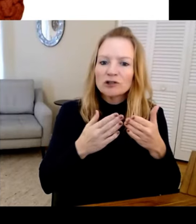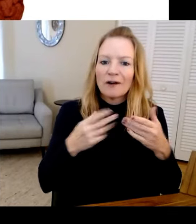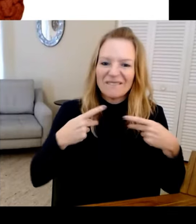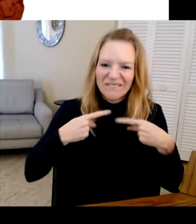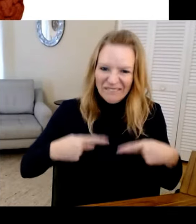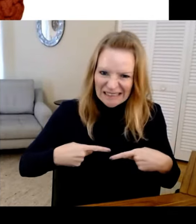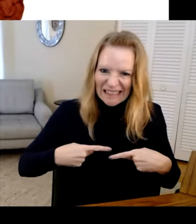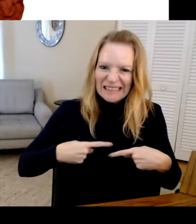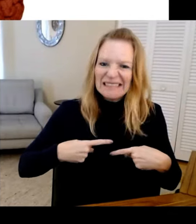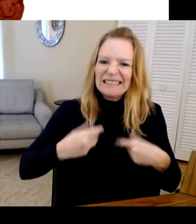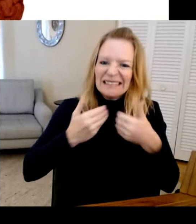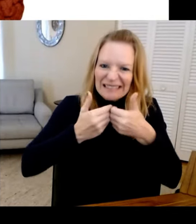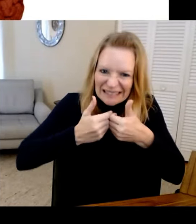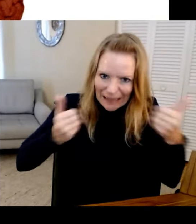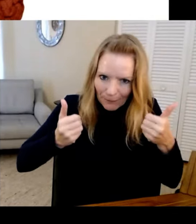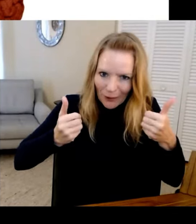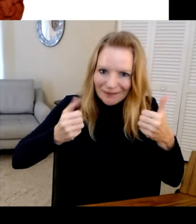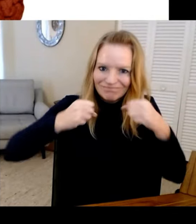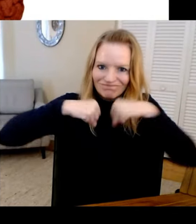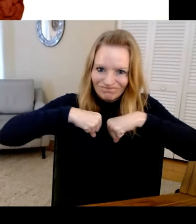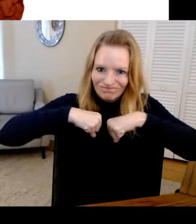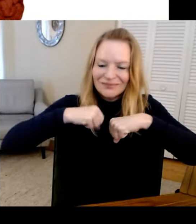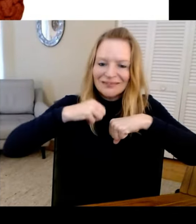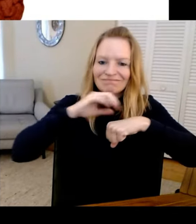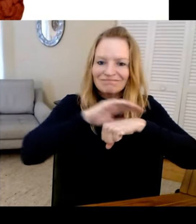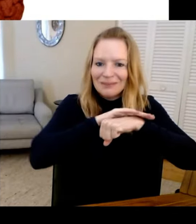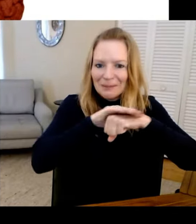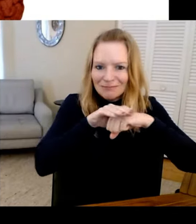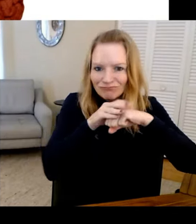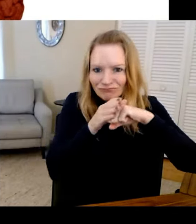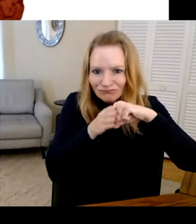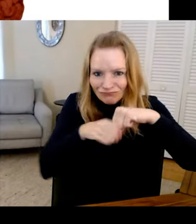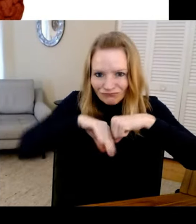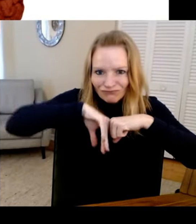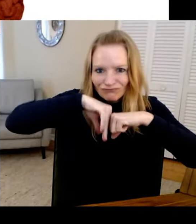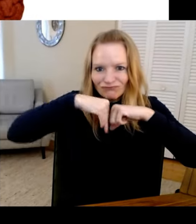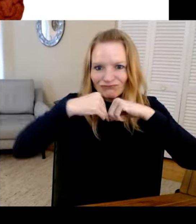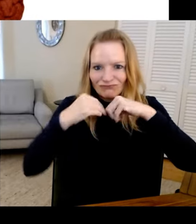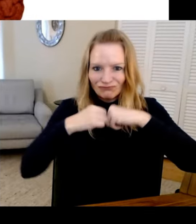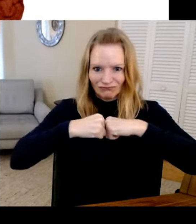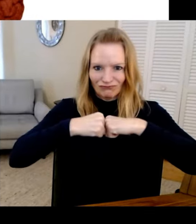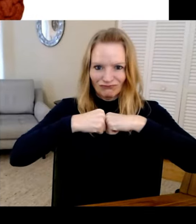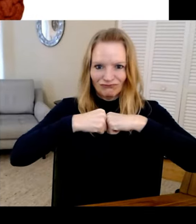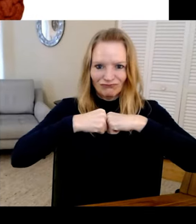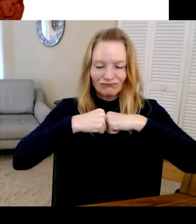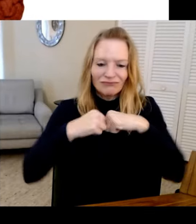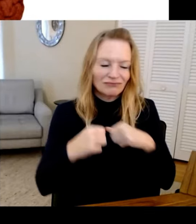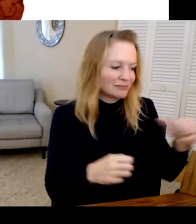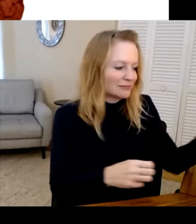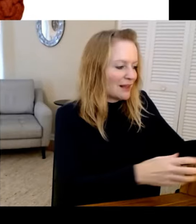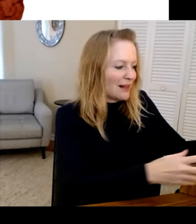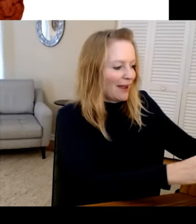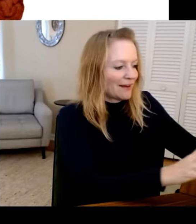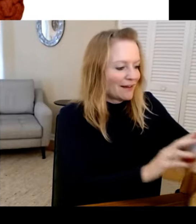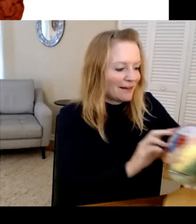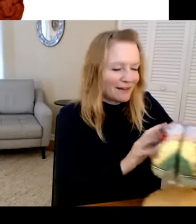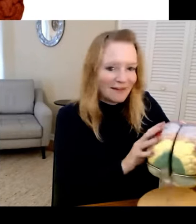what different parts that you have physically and how to separate them, those areas, those regions of the